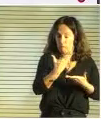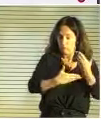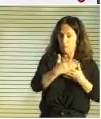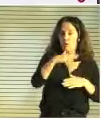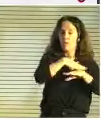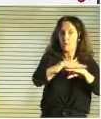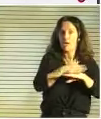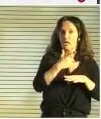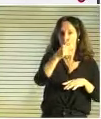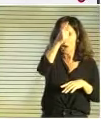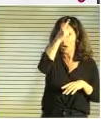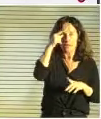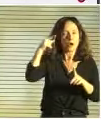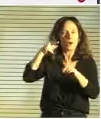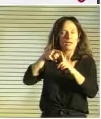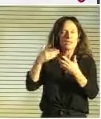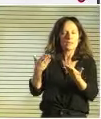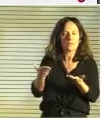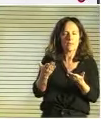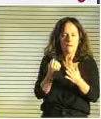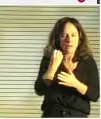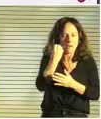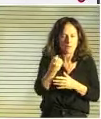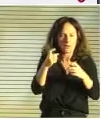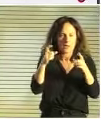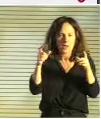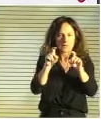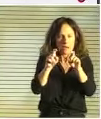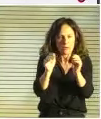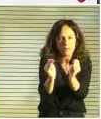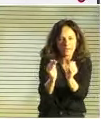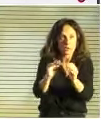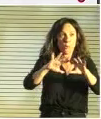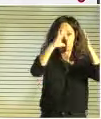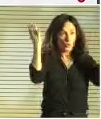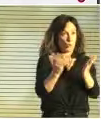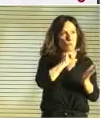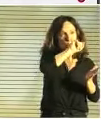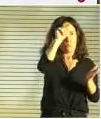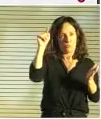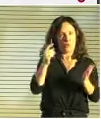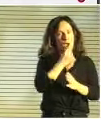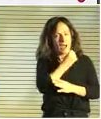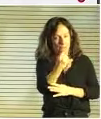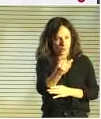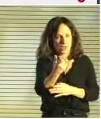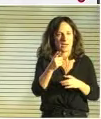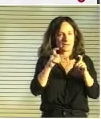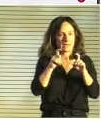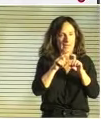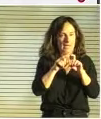businesses around the world. A lot of businesses started by women are more